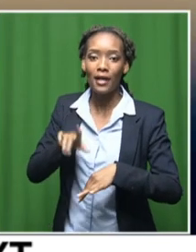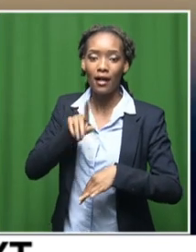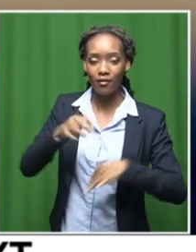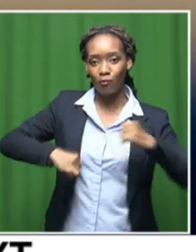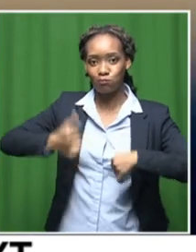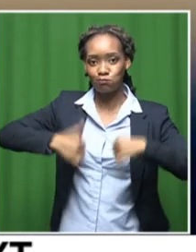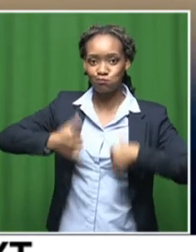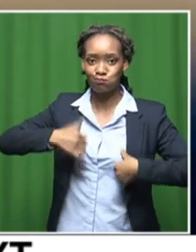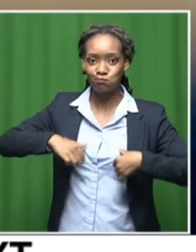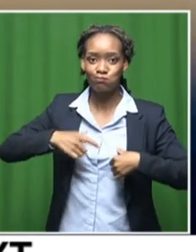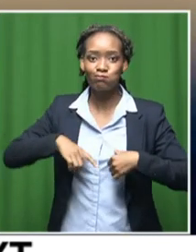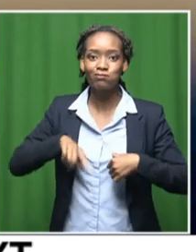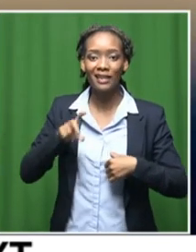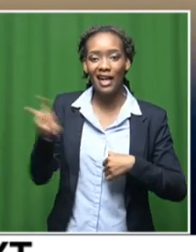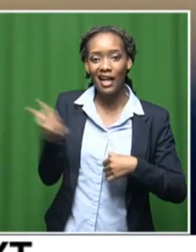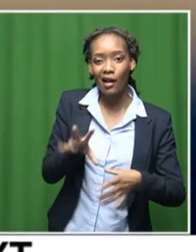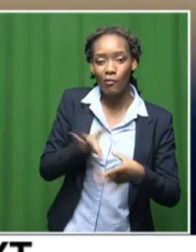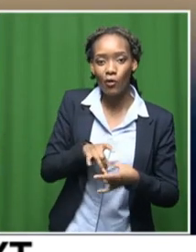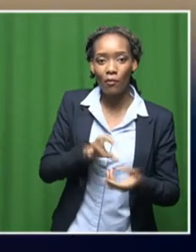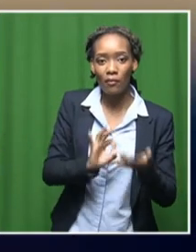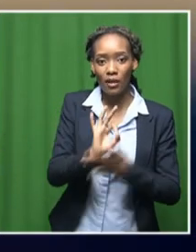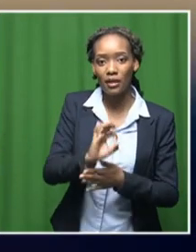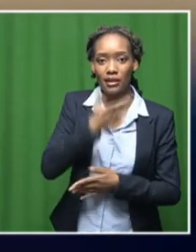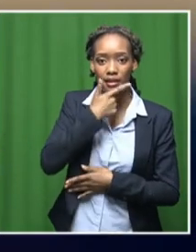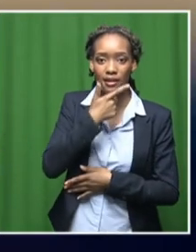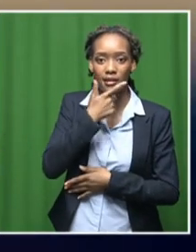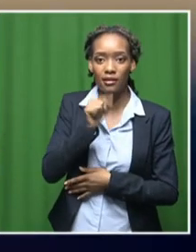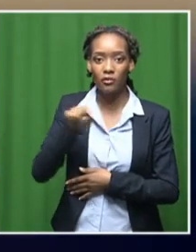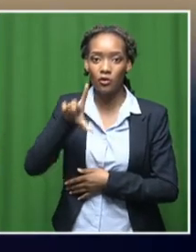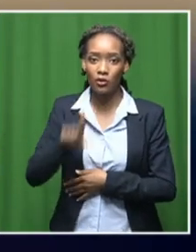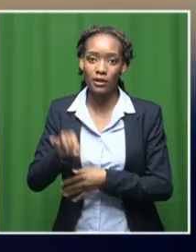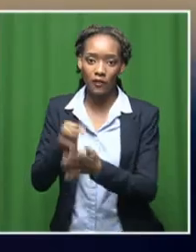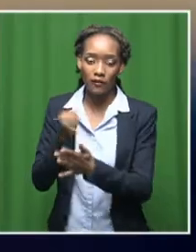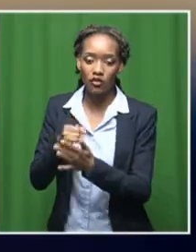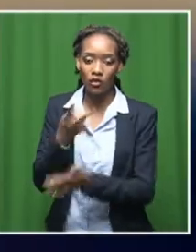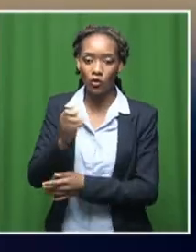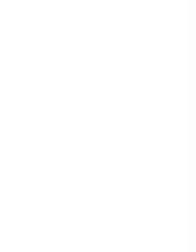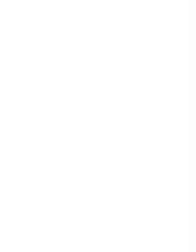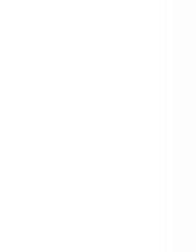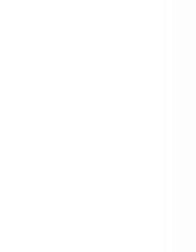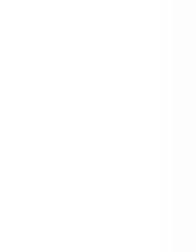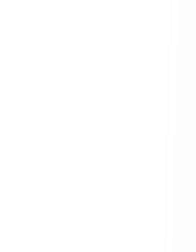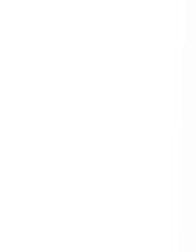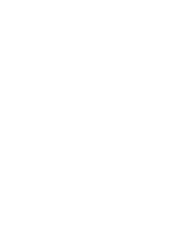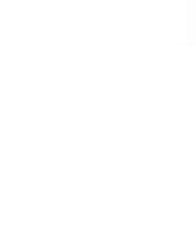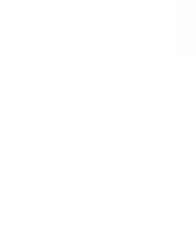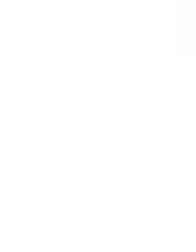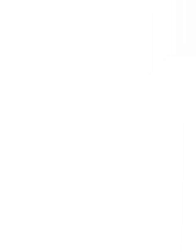13th of December until the 7th of January 2023 at the Baxter.